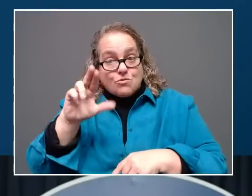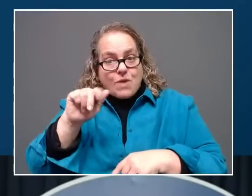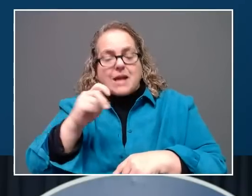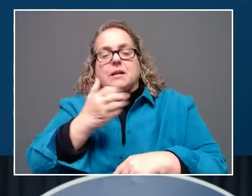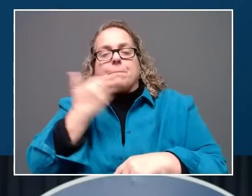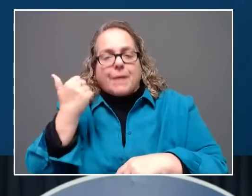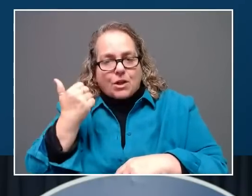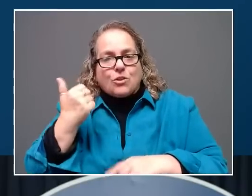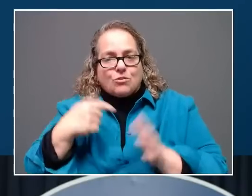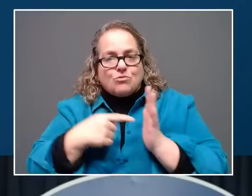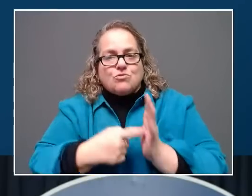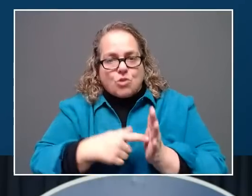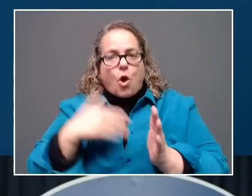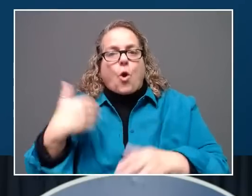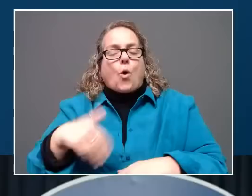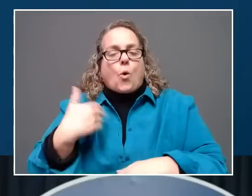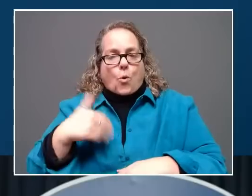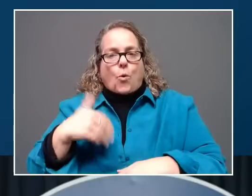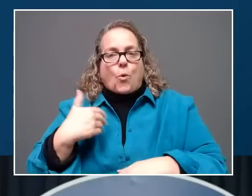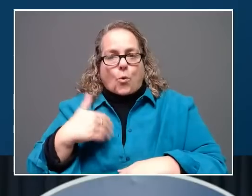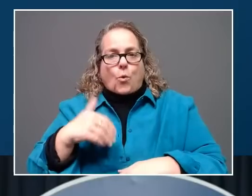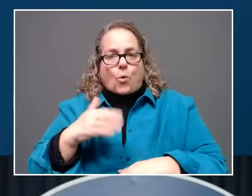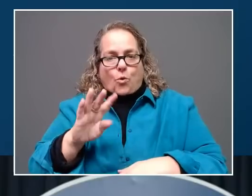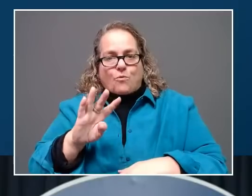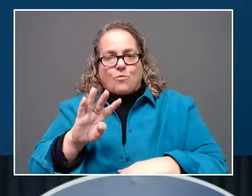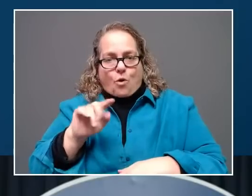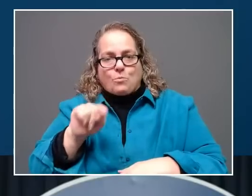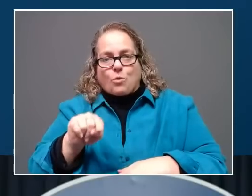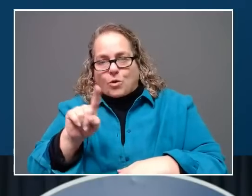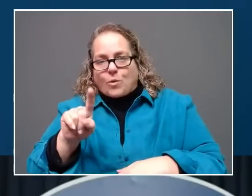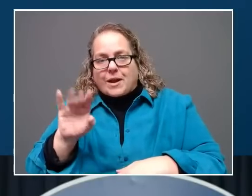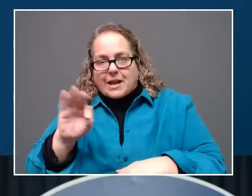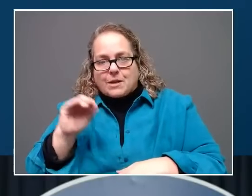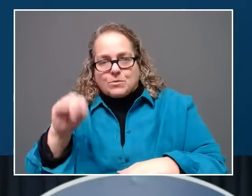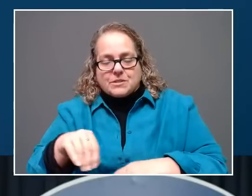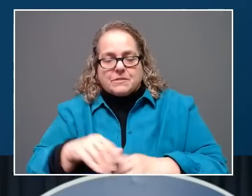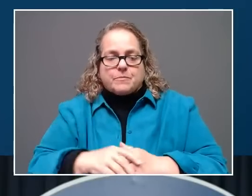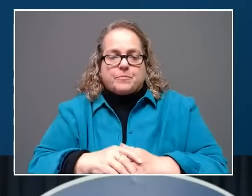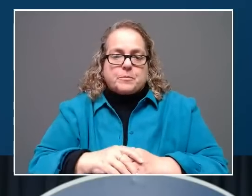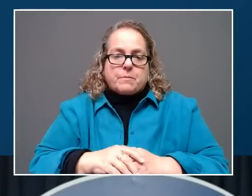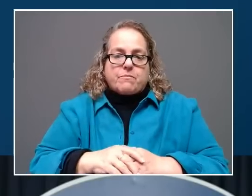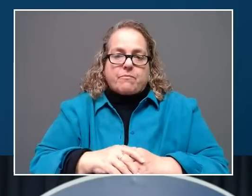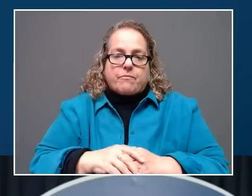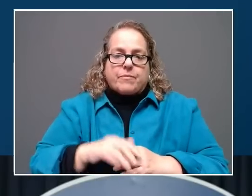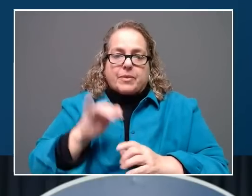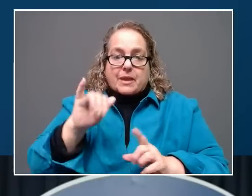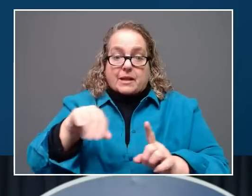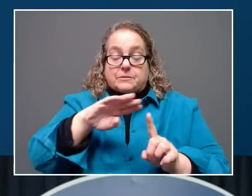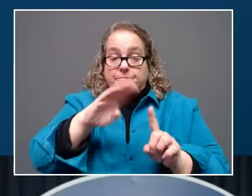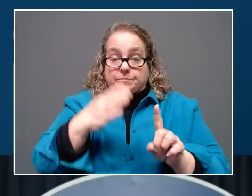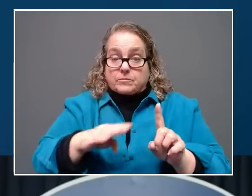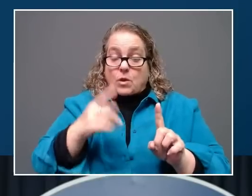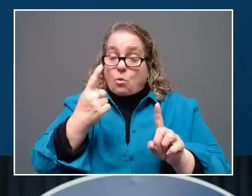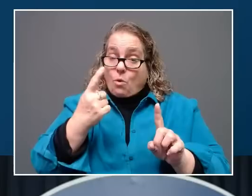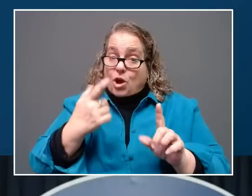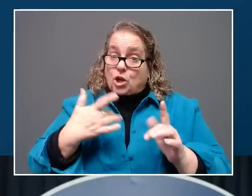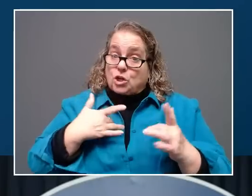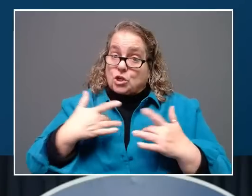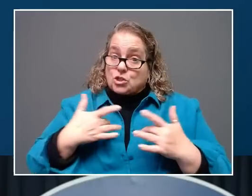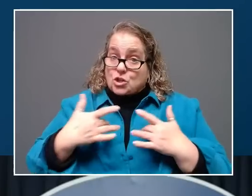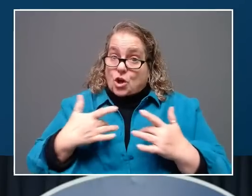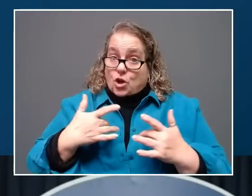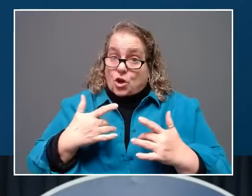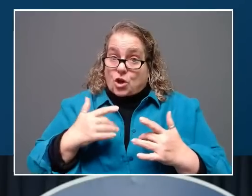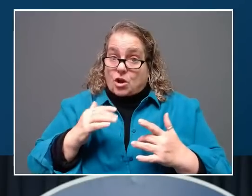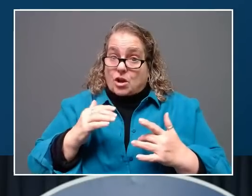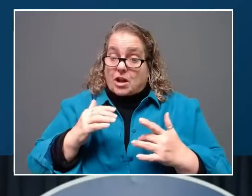lagging indicator. Before we get to the stair-stepper chart, one concern is that deaths are still high. Some of this is reports still